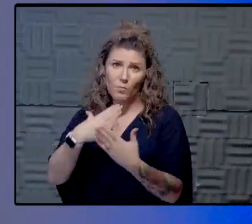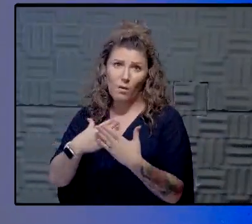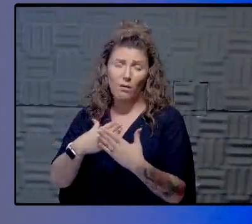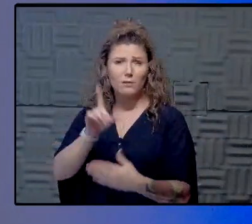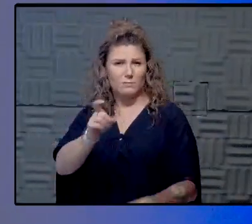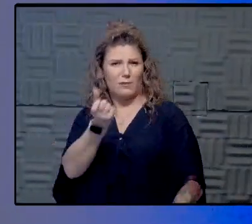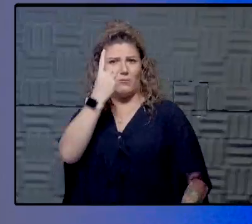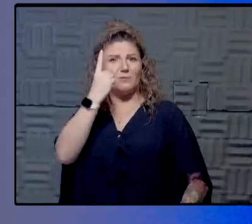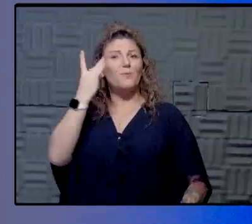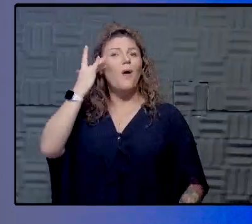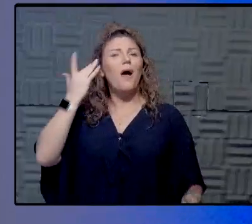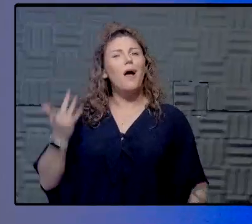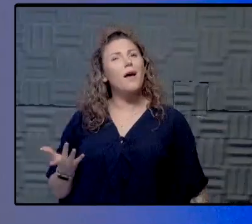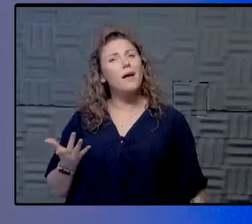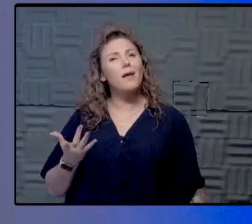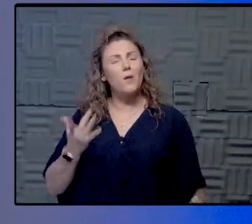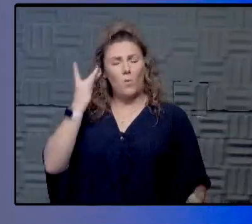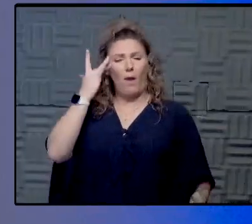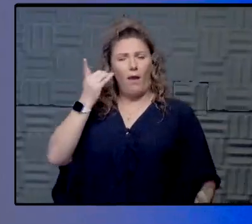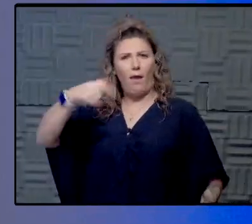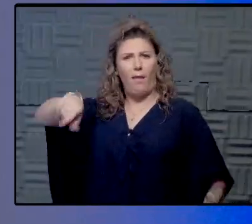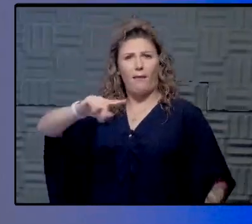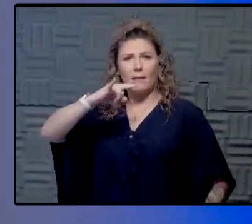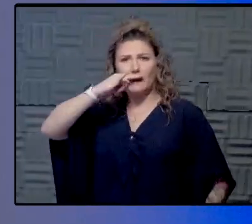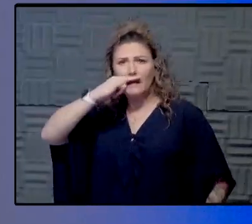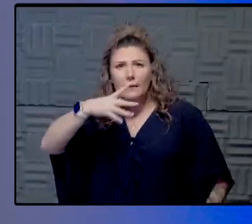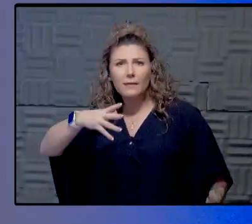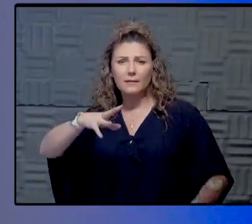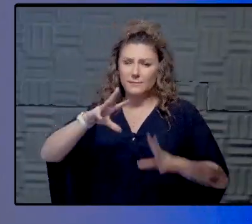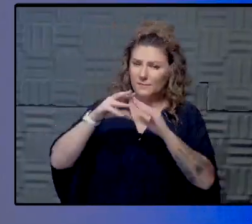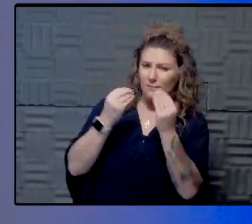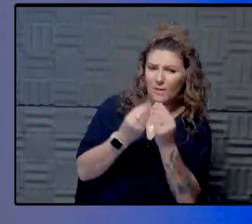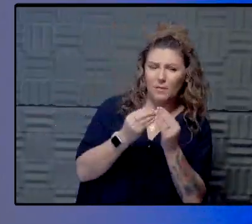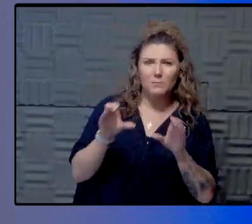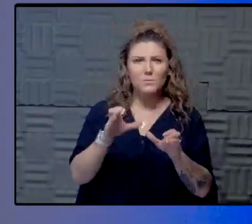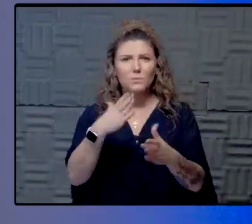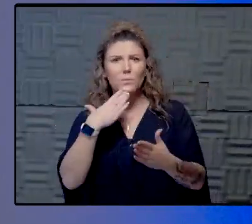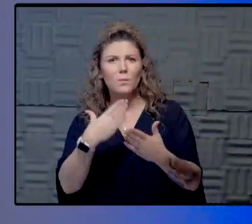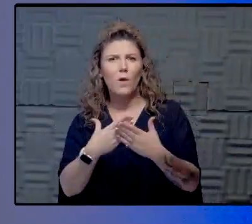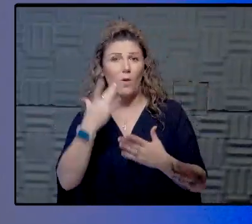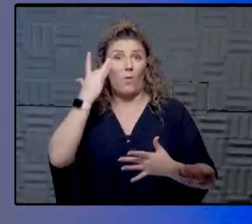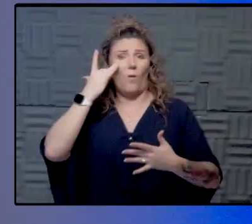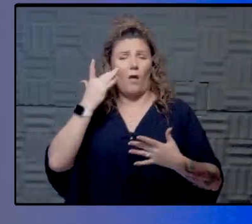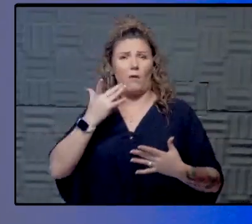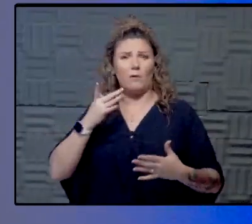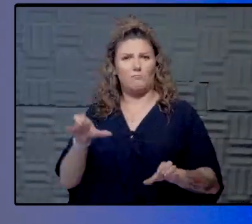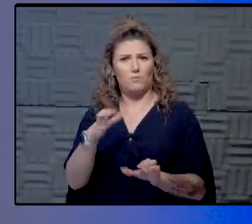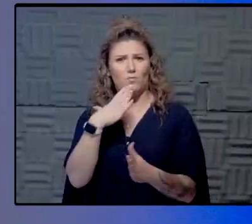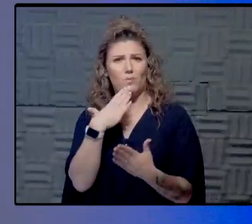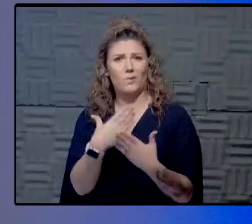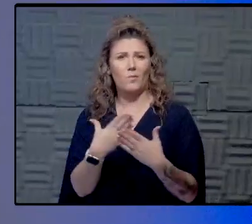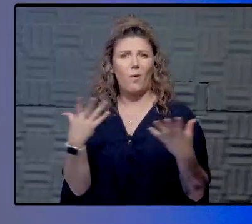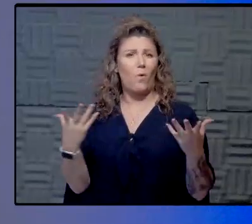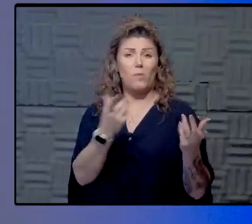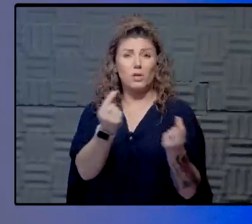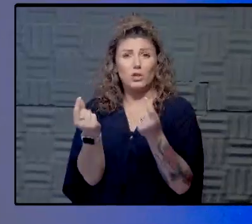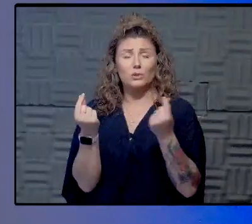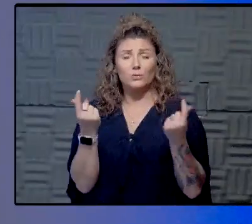that better. What is it that makes these kids and families who are doing well do so well? And we need